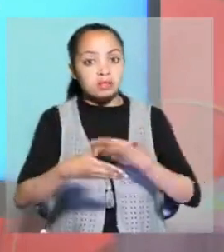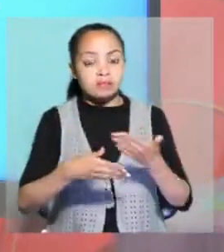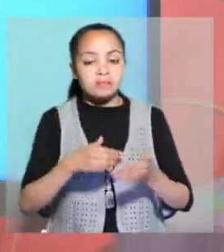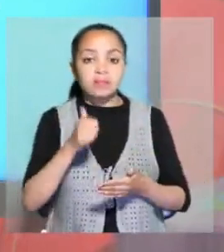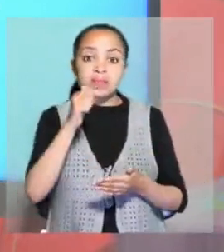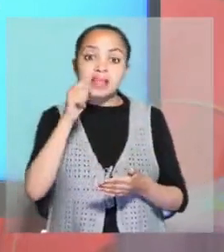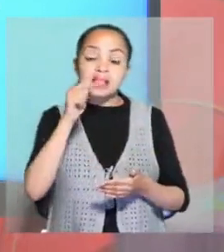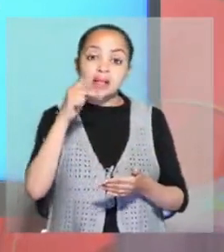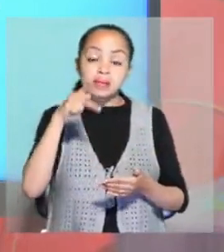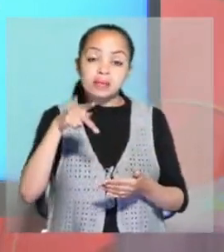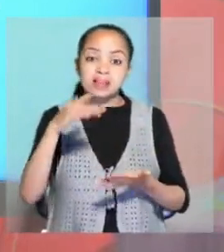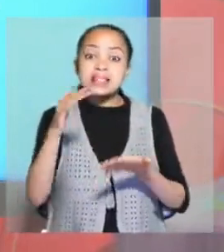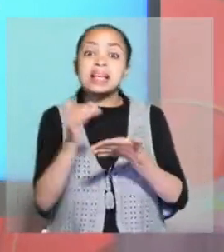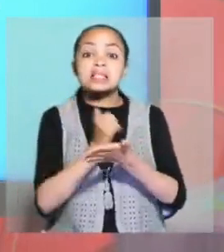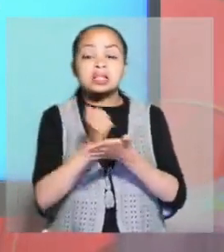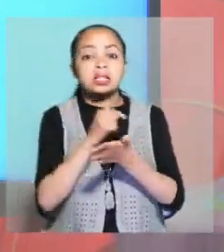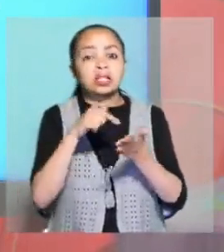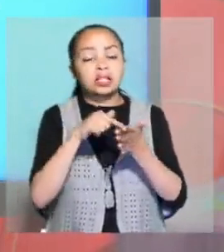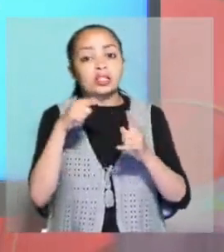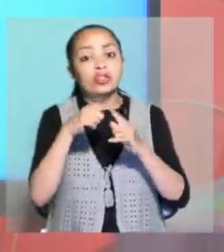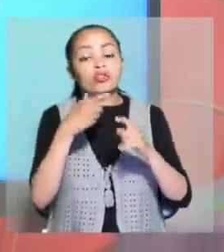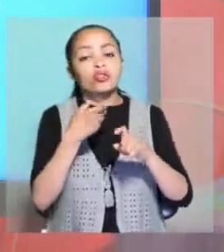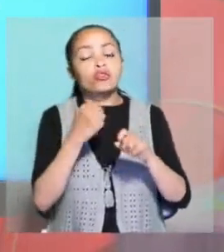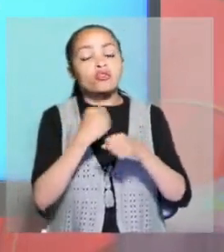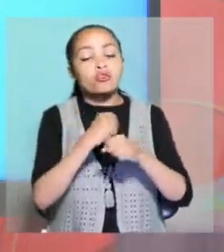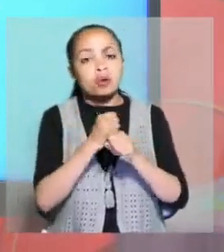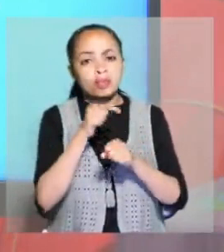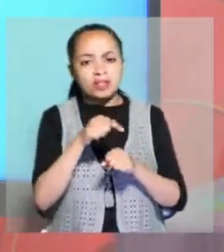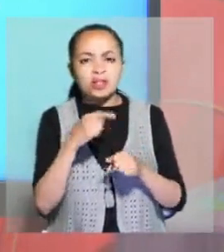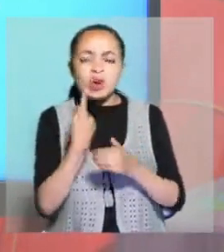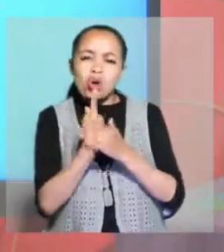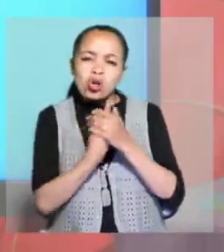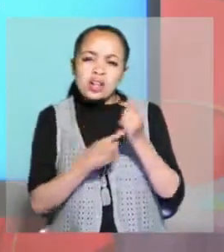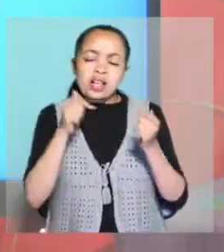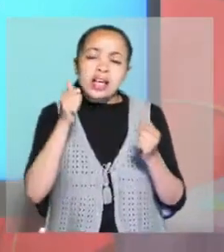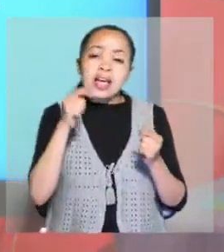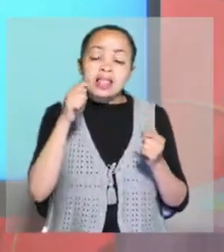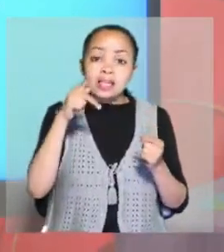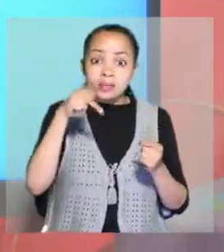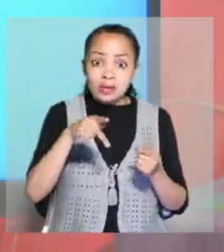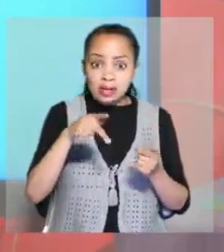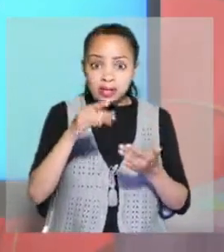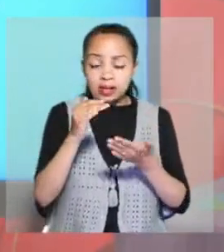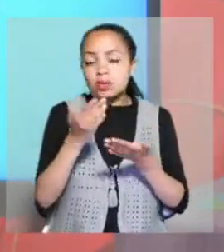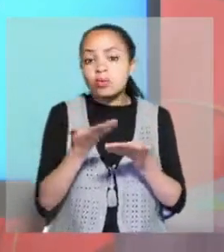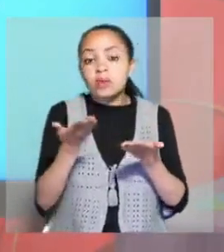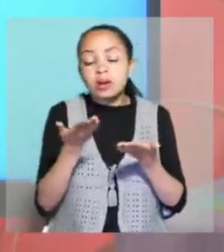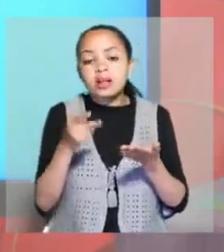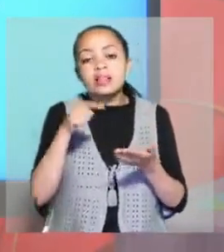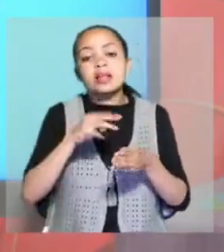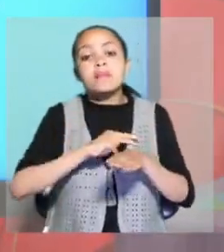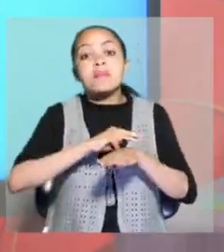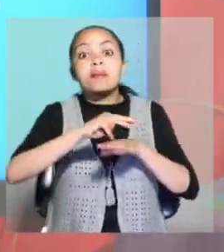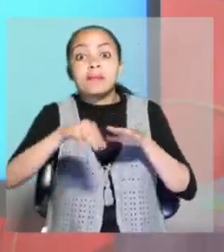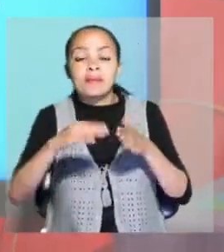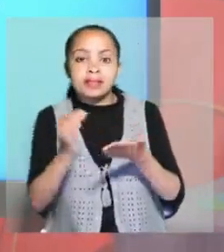ATP synthase to form this ATP. Only ATP synthase takes place in mitochondrial inner membrane on the surface